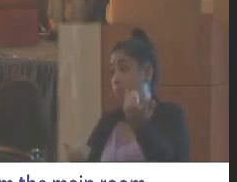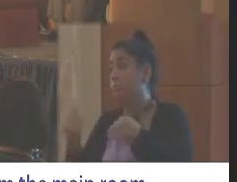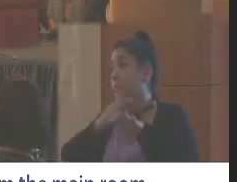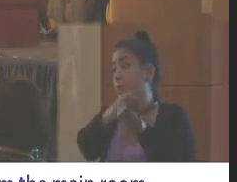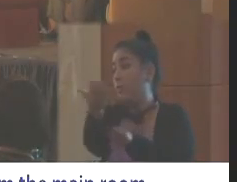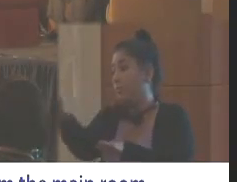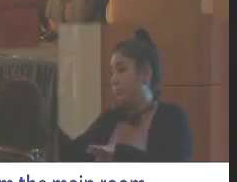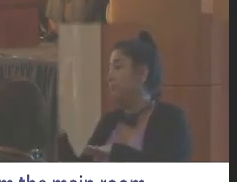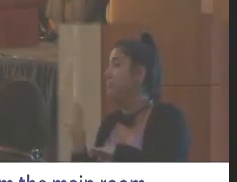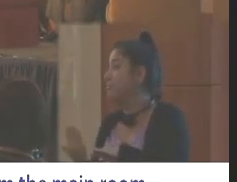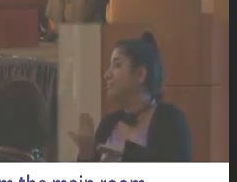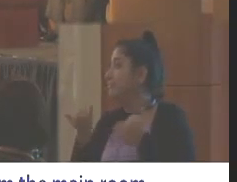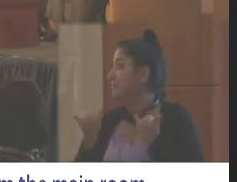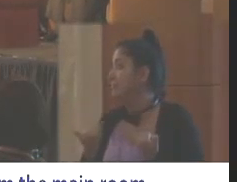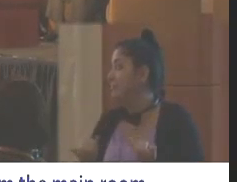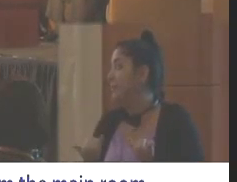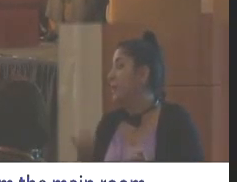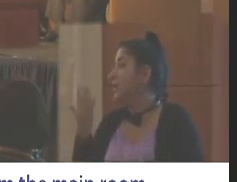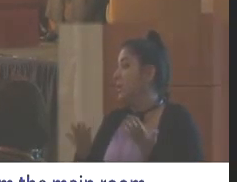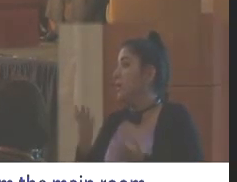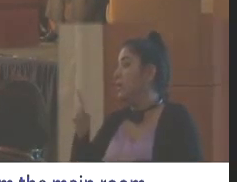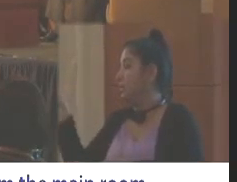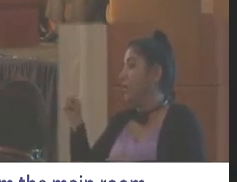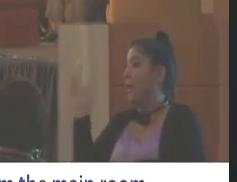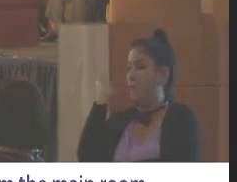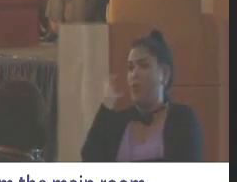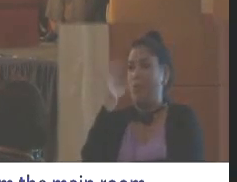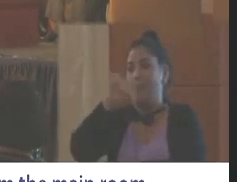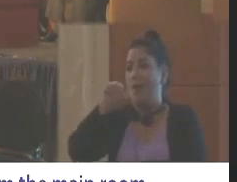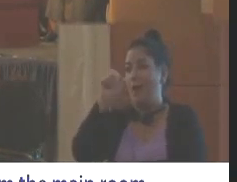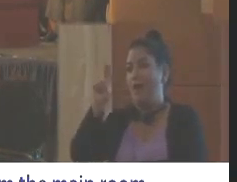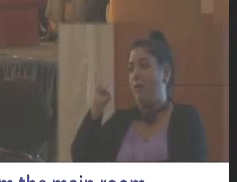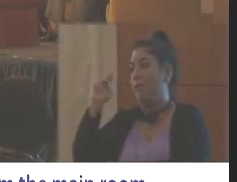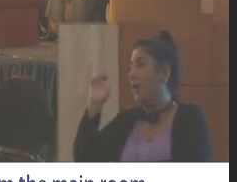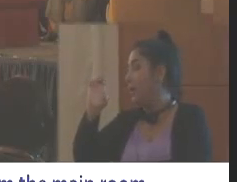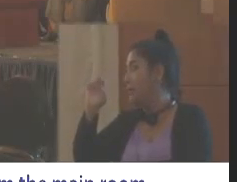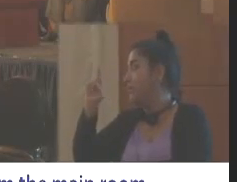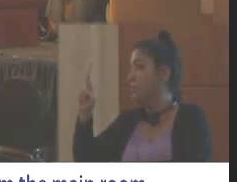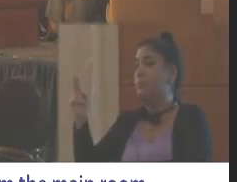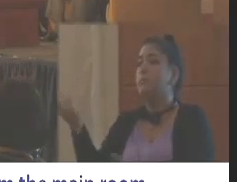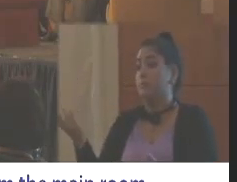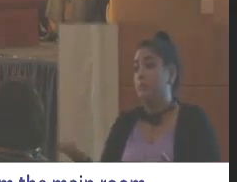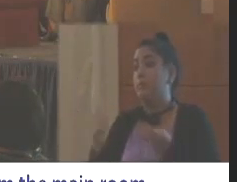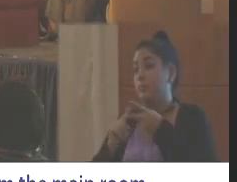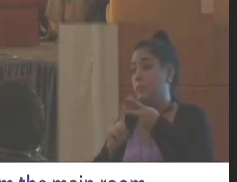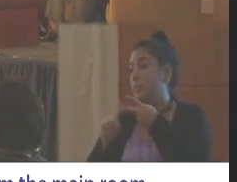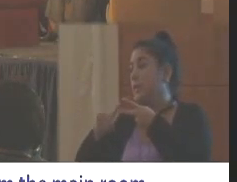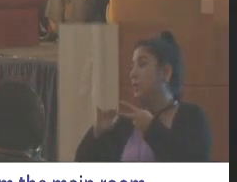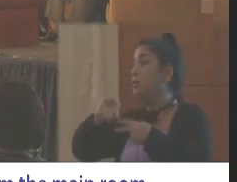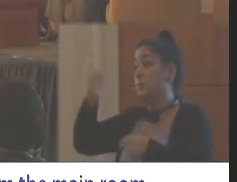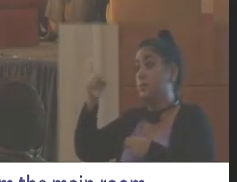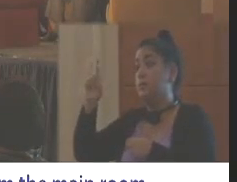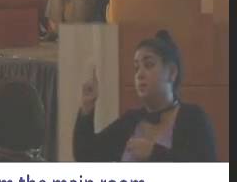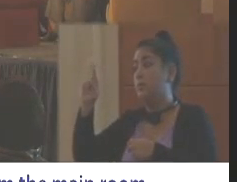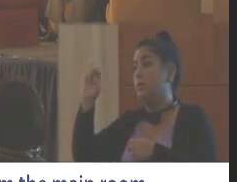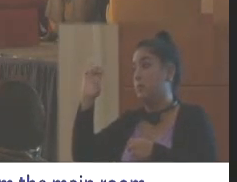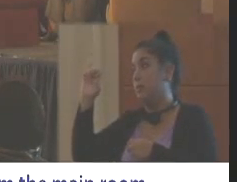many queries and questions regarding the information, the presentation of Javier Ballard and